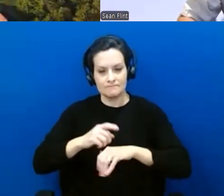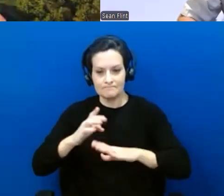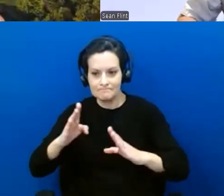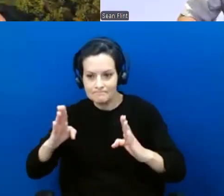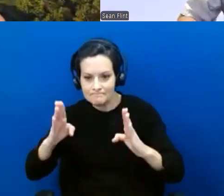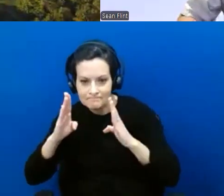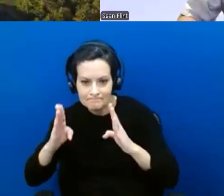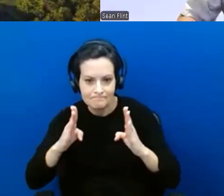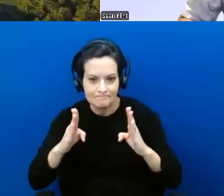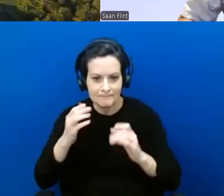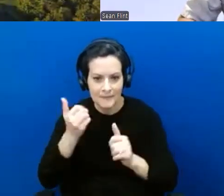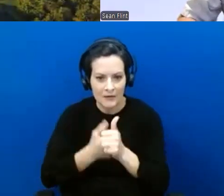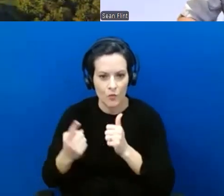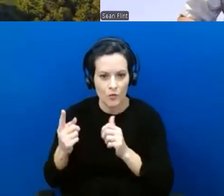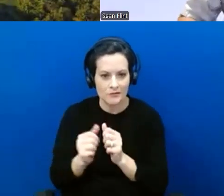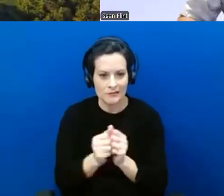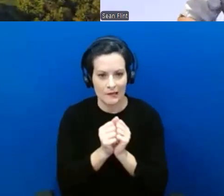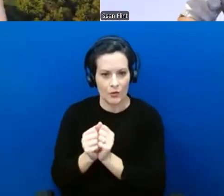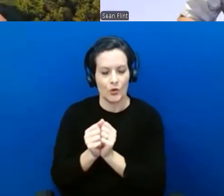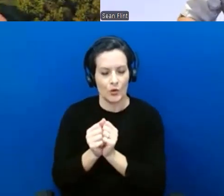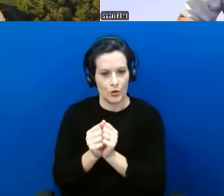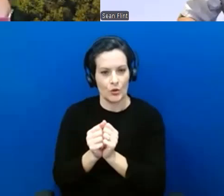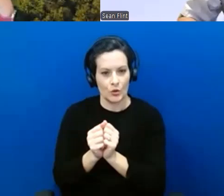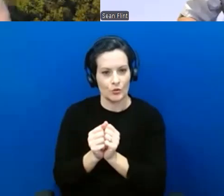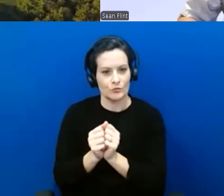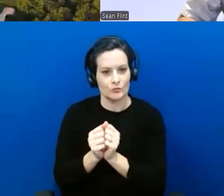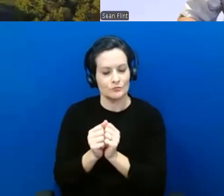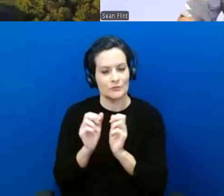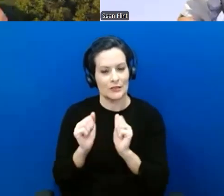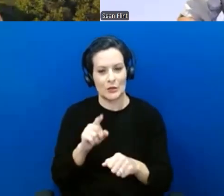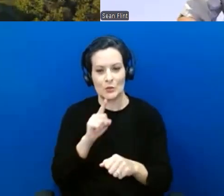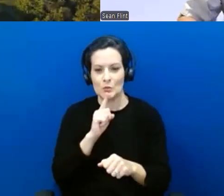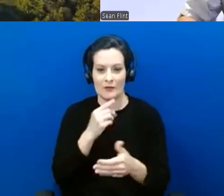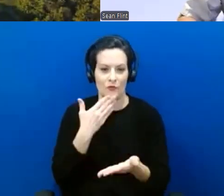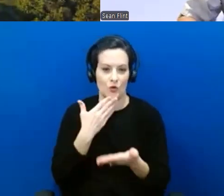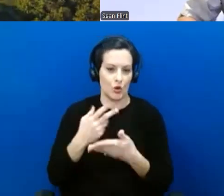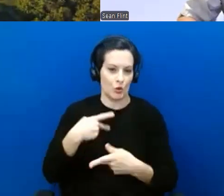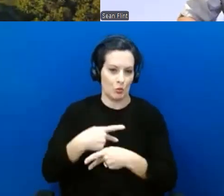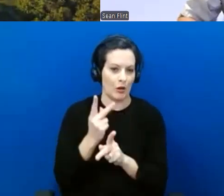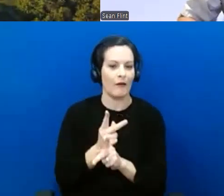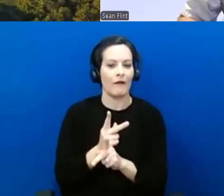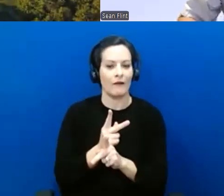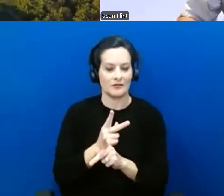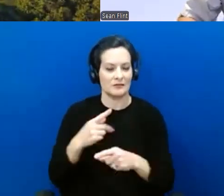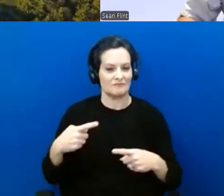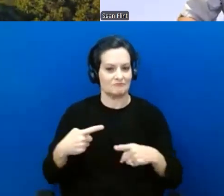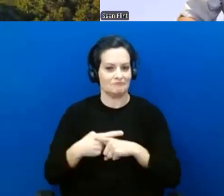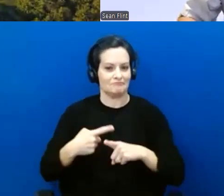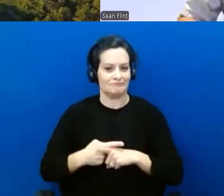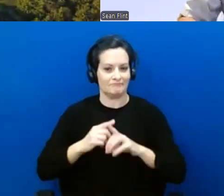bring everyone to the table can really create that, the most robust product and resolve a lot of conflicts down the road. So I'll pass it to